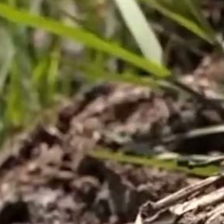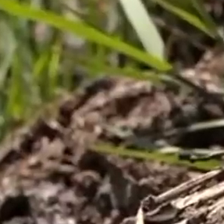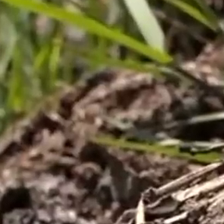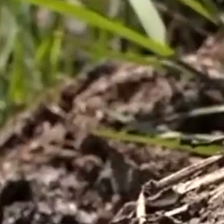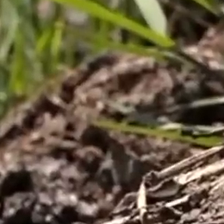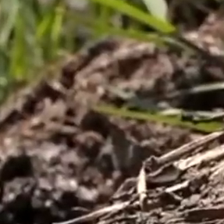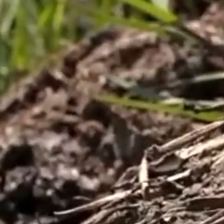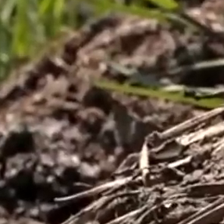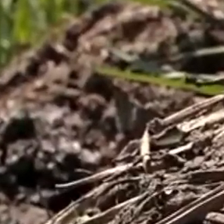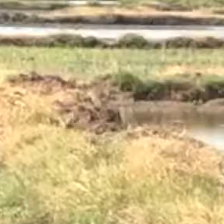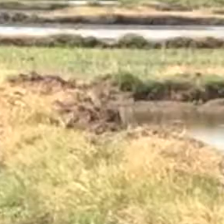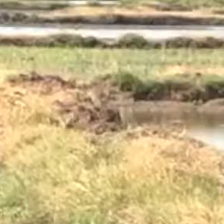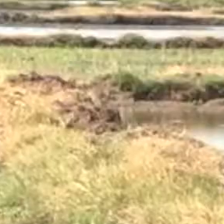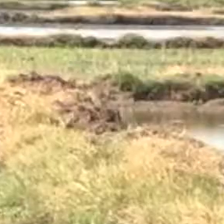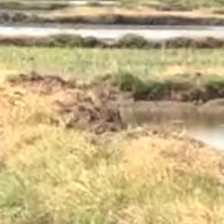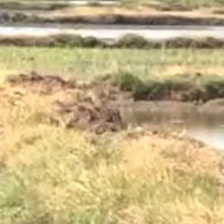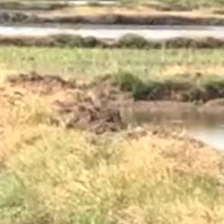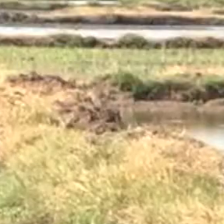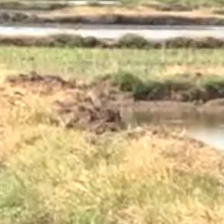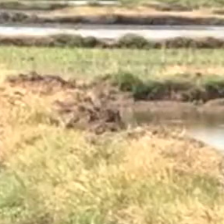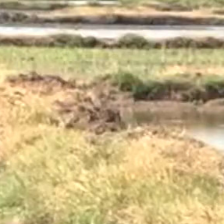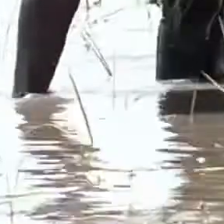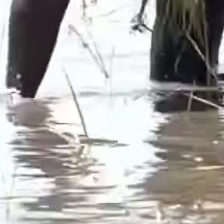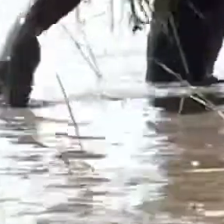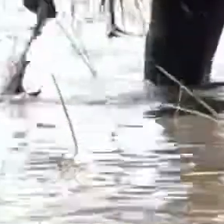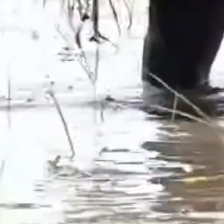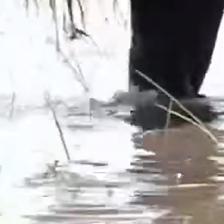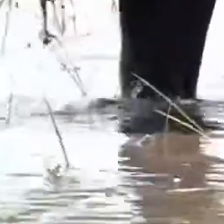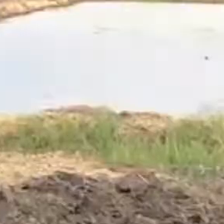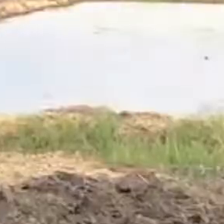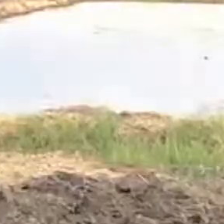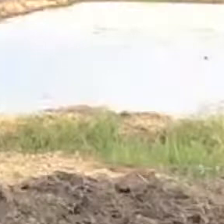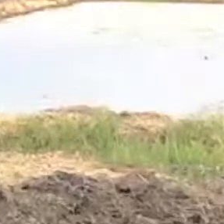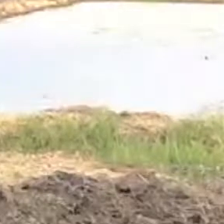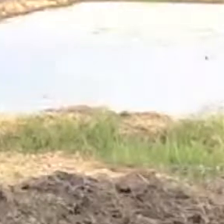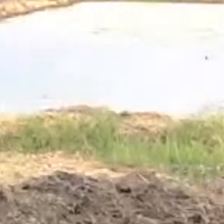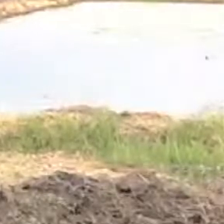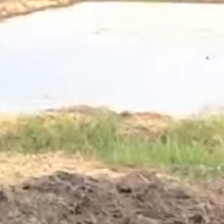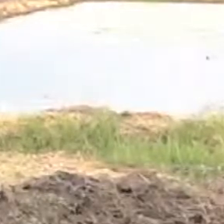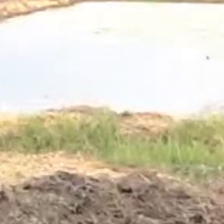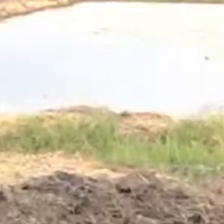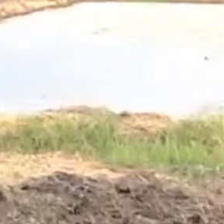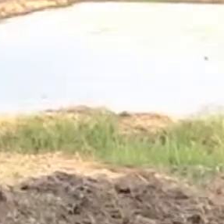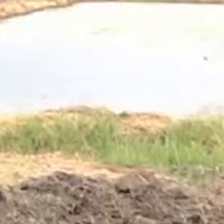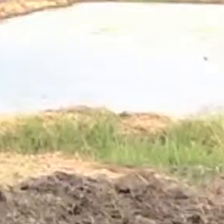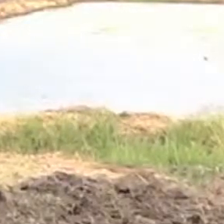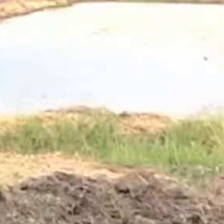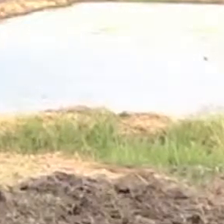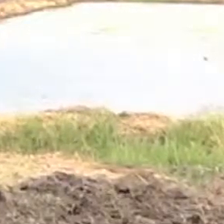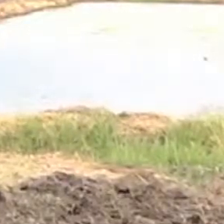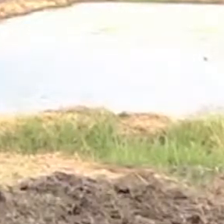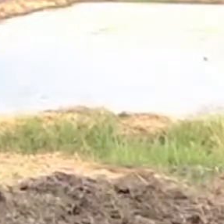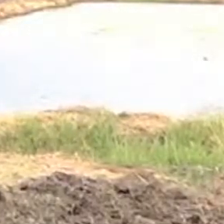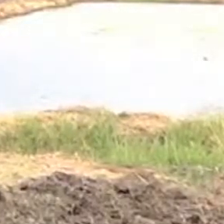mchele, lakini mchele ni wakati ushavuna. Kuna zingine zinaenda mpaka 60 days, alafu